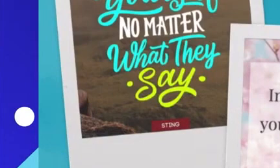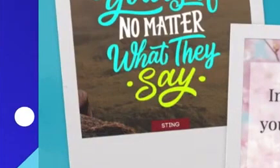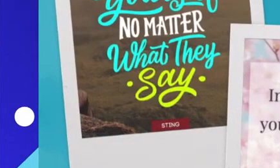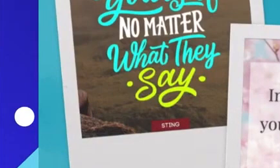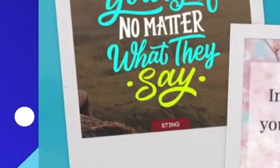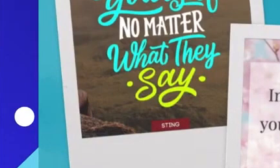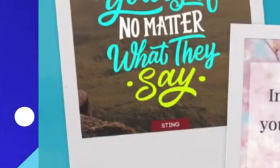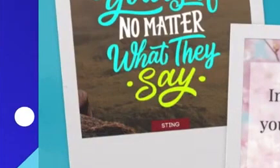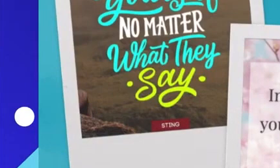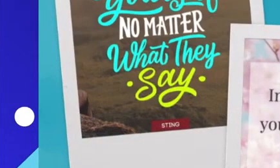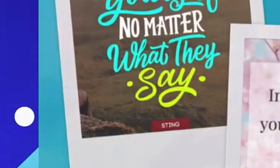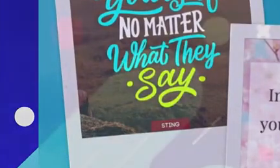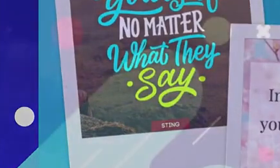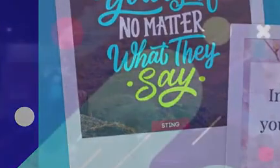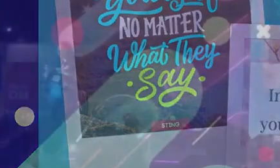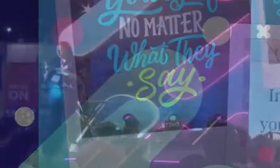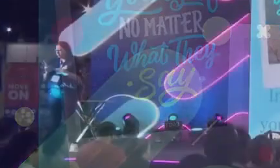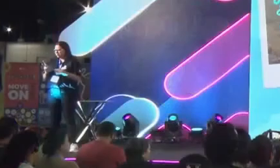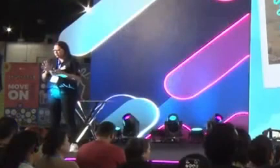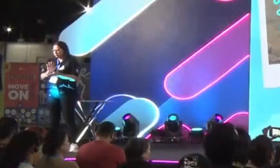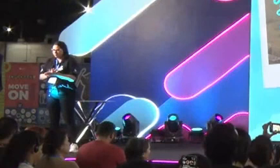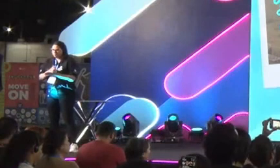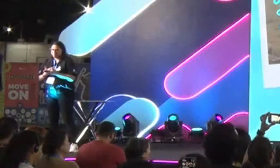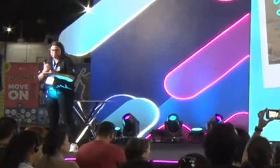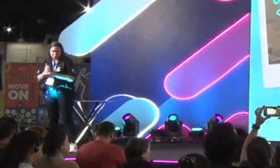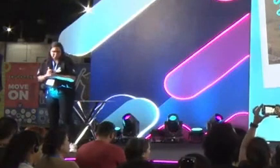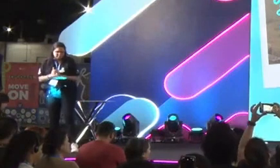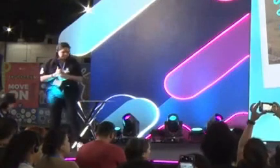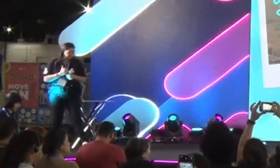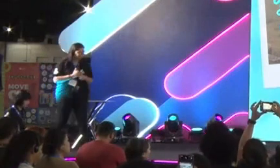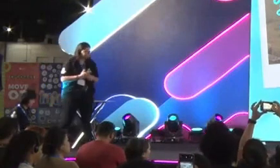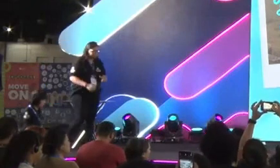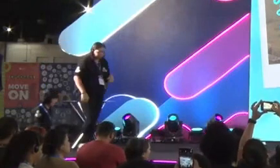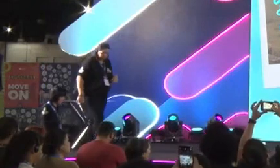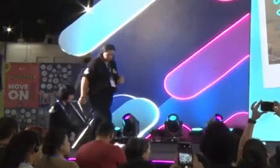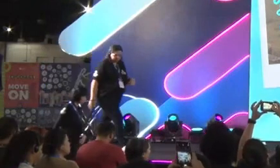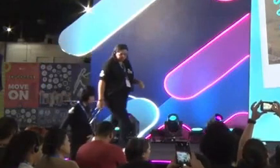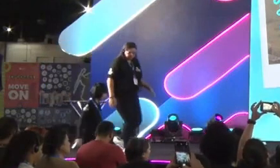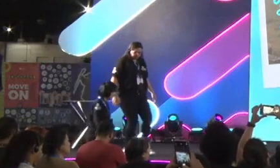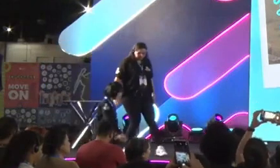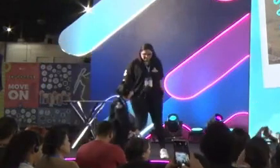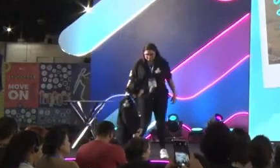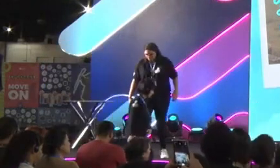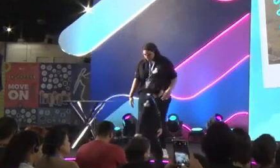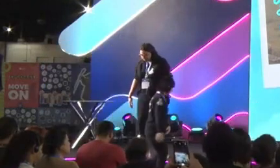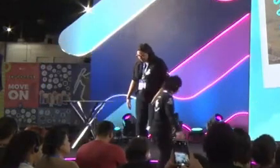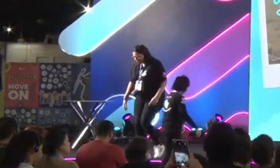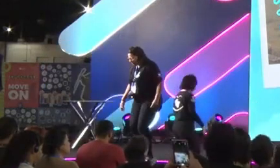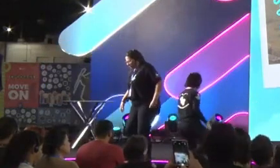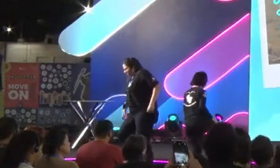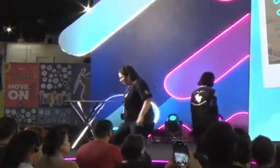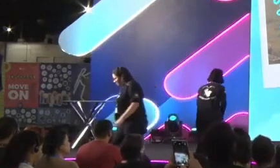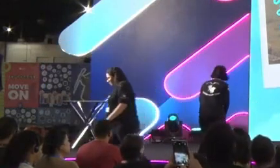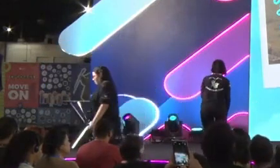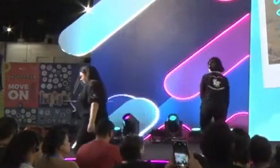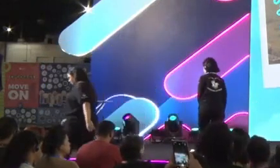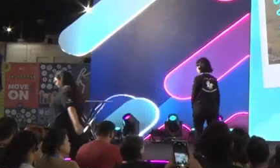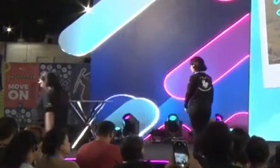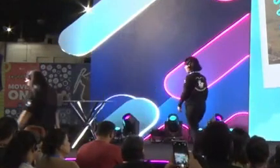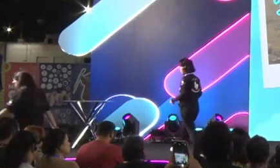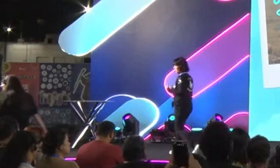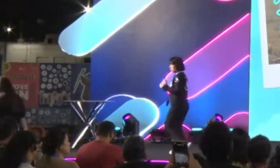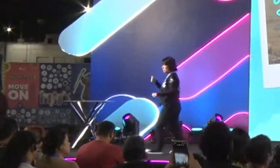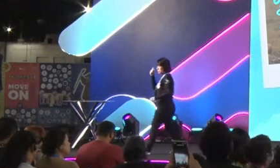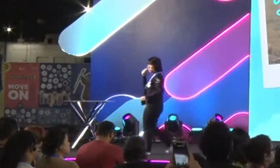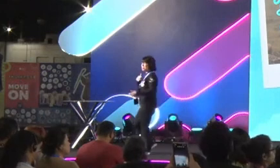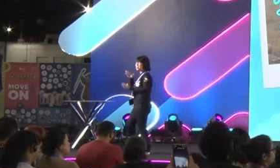in context of science and technology. Because there's been this divide, this idea that science,